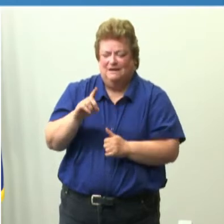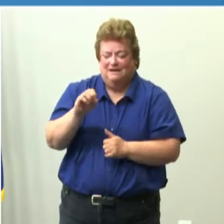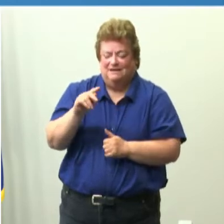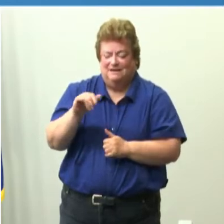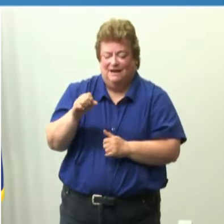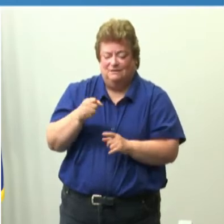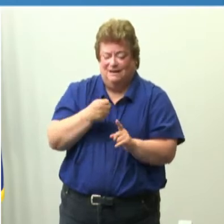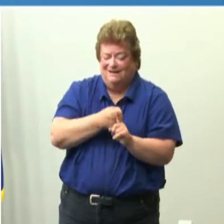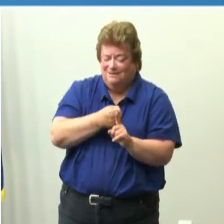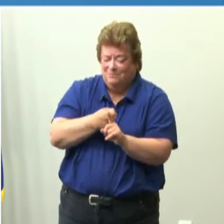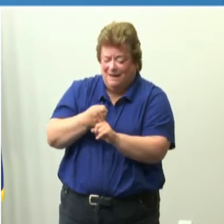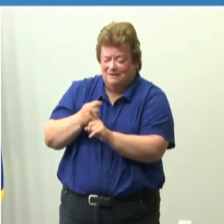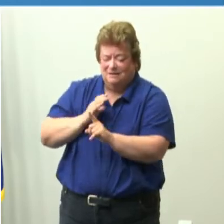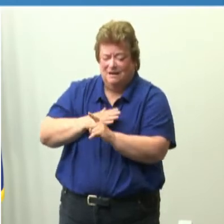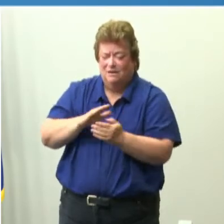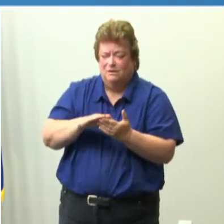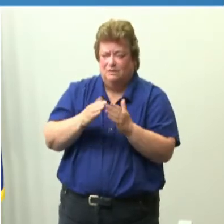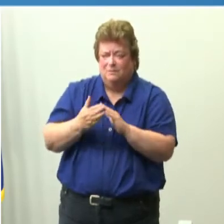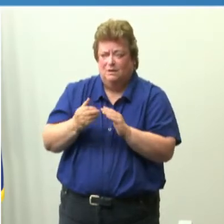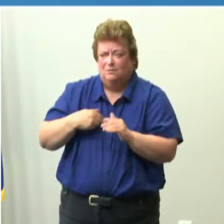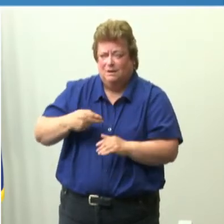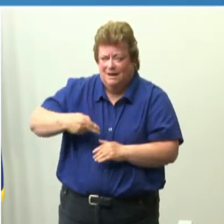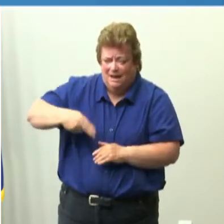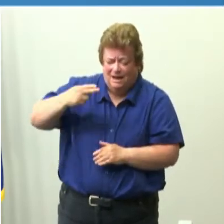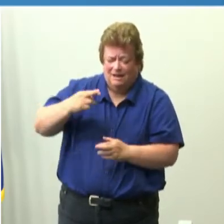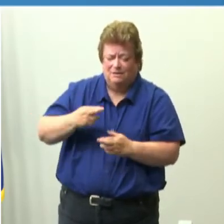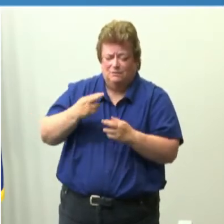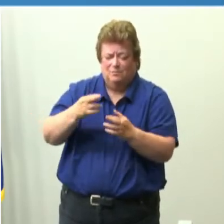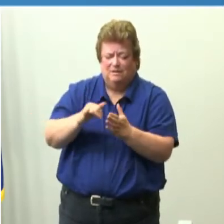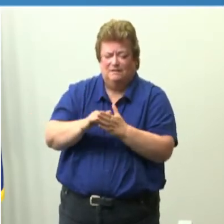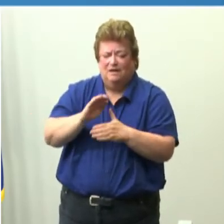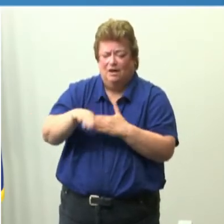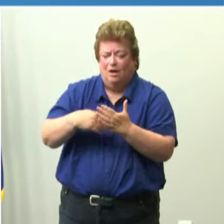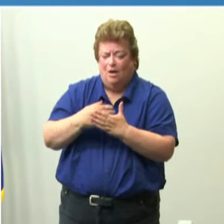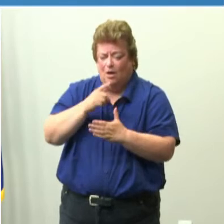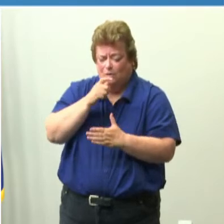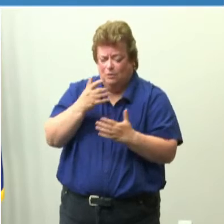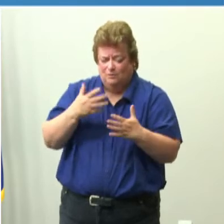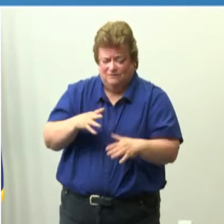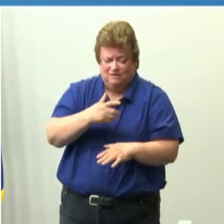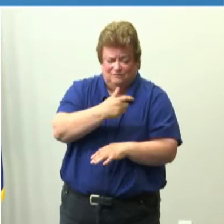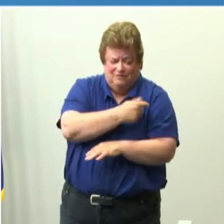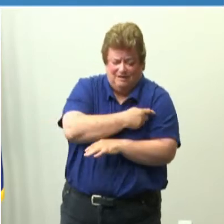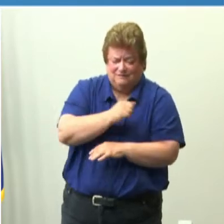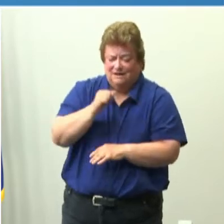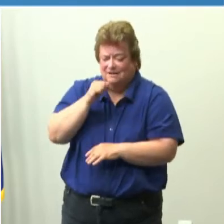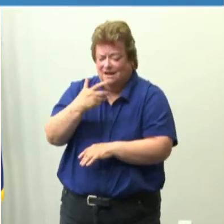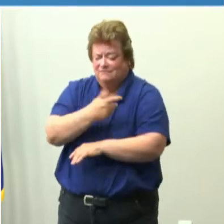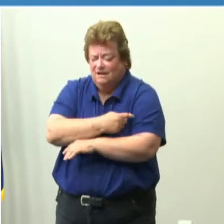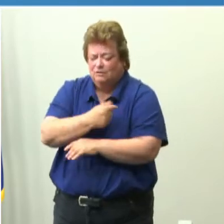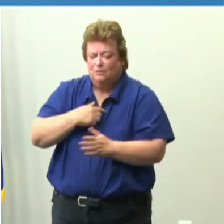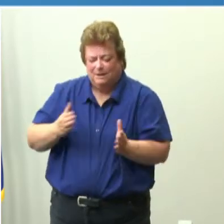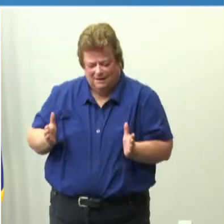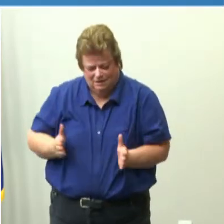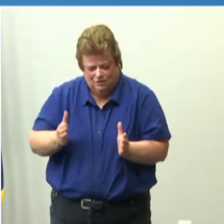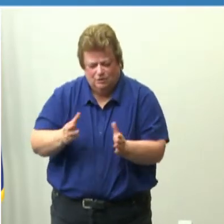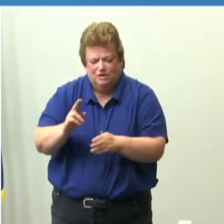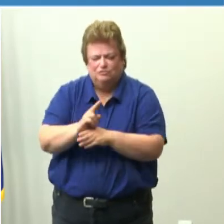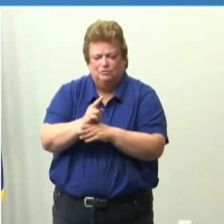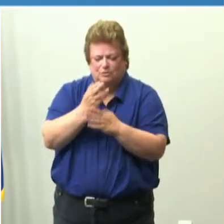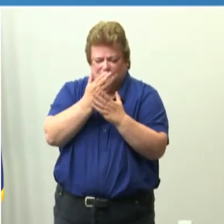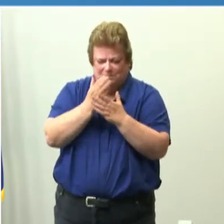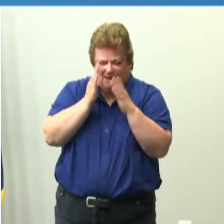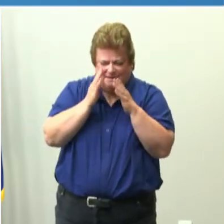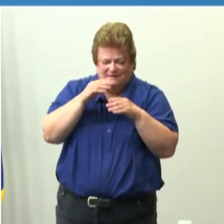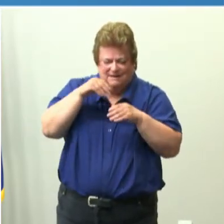our community, we highly recommend that all those unvaccinated and vaccinated wear masks in indoor setting